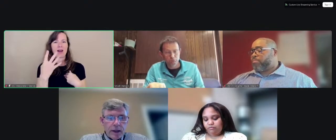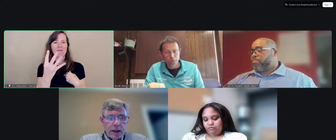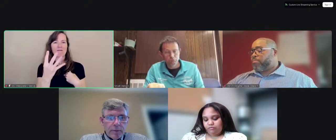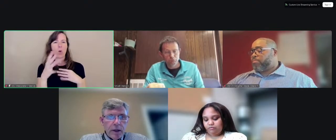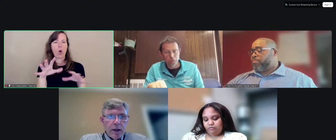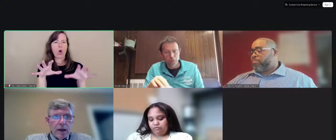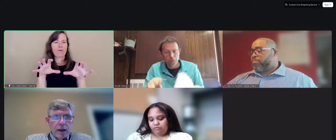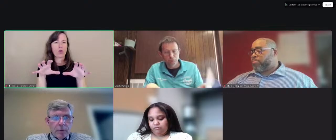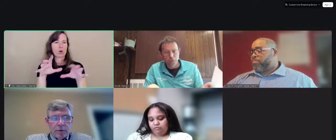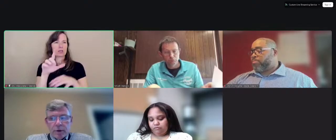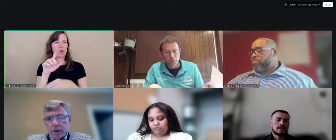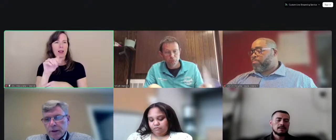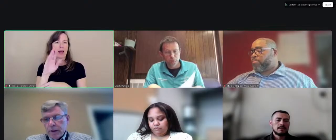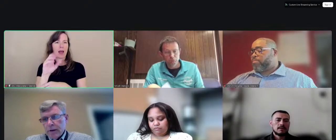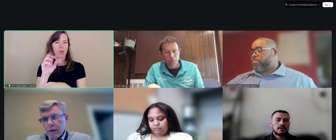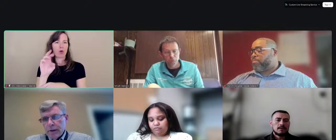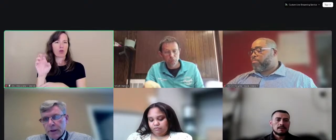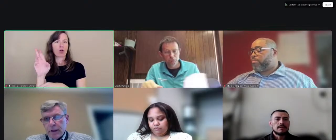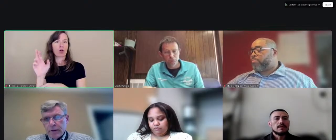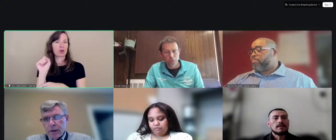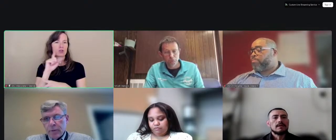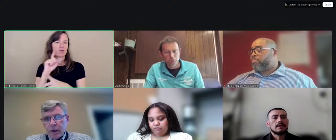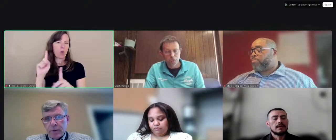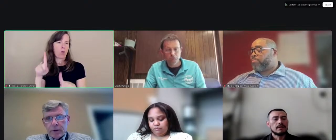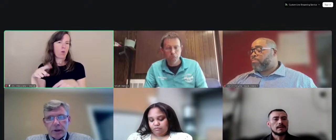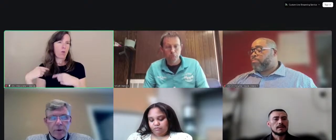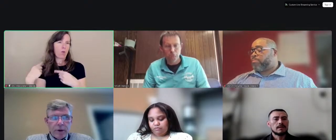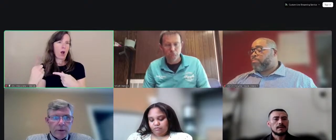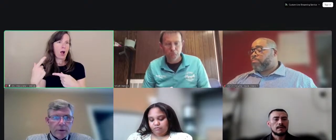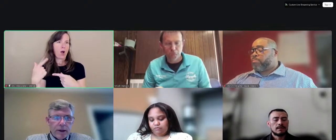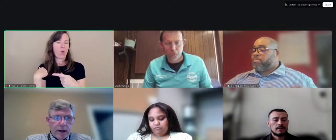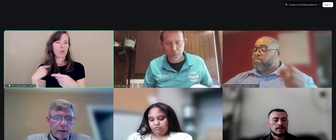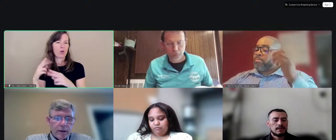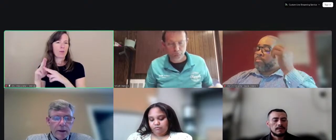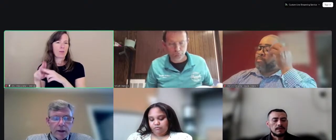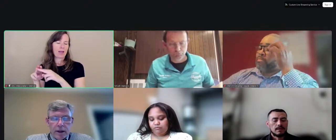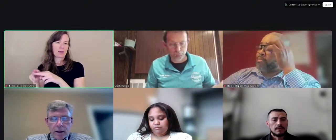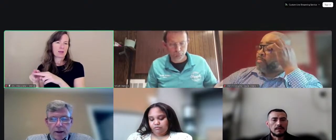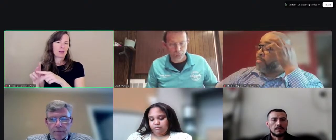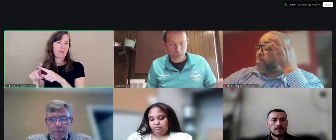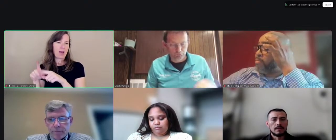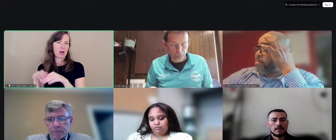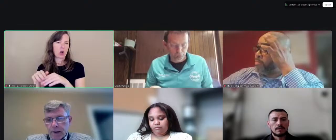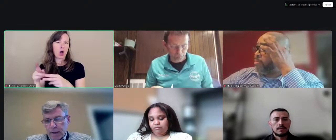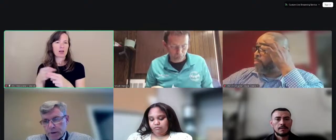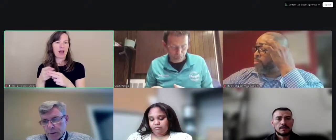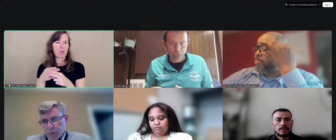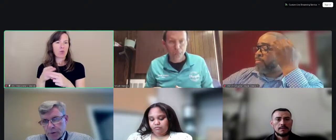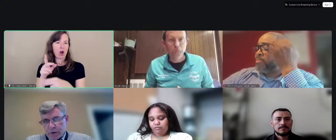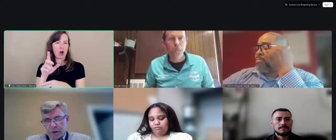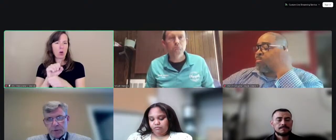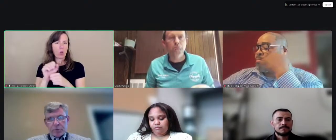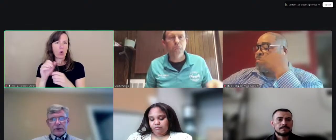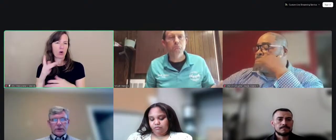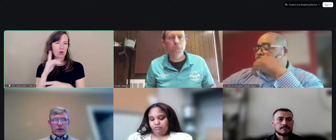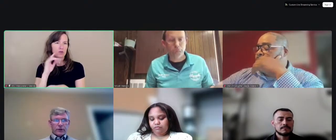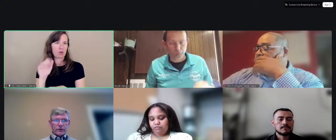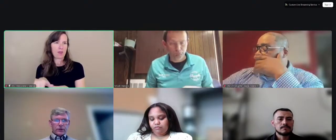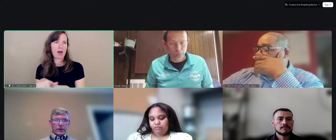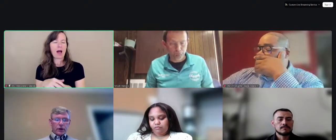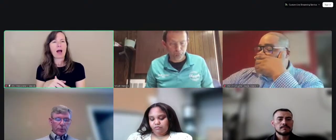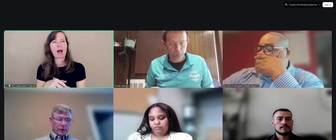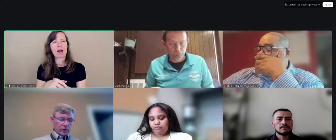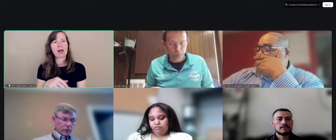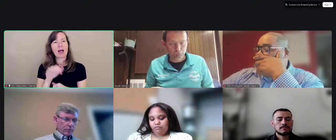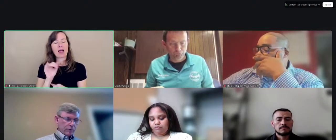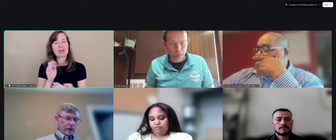some time, and we've been leaning on temp labor to help out with that. I actually approached this budget